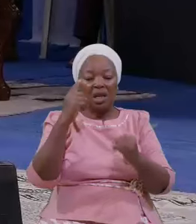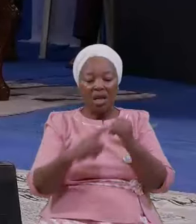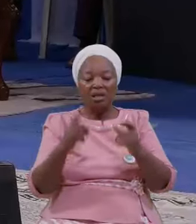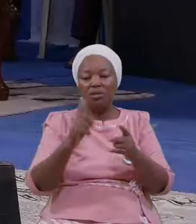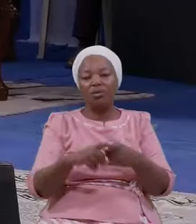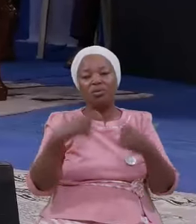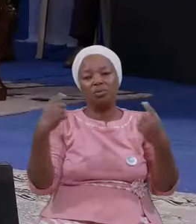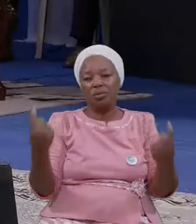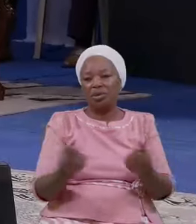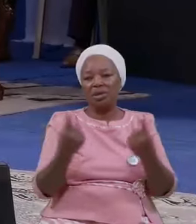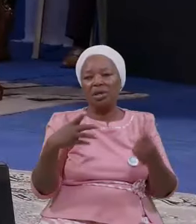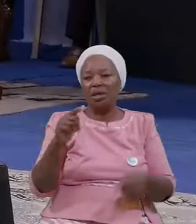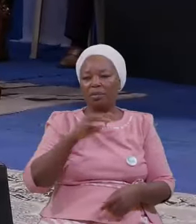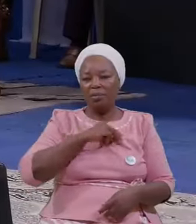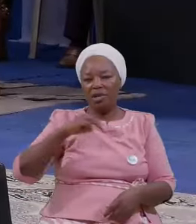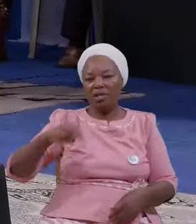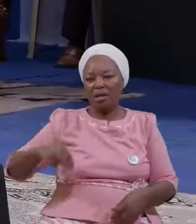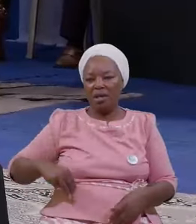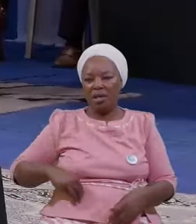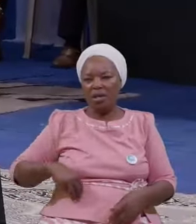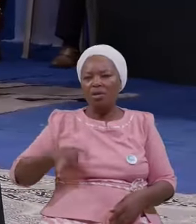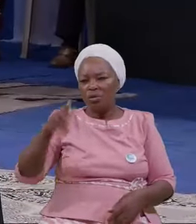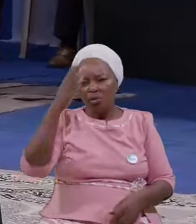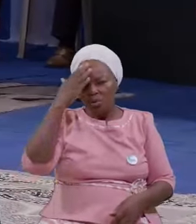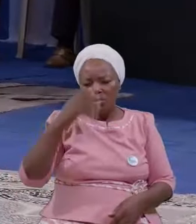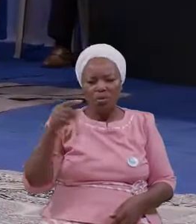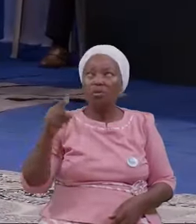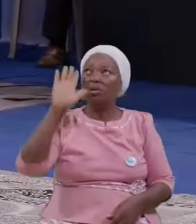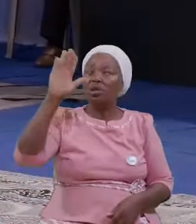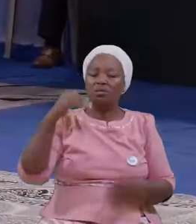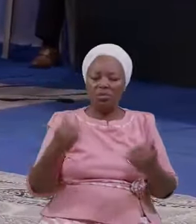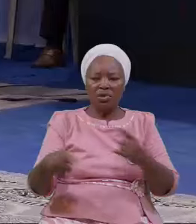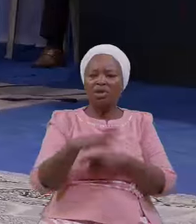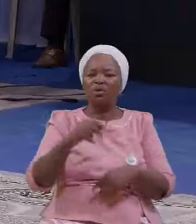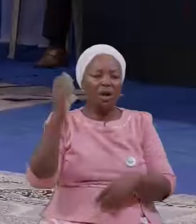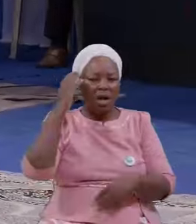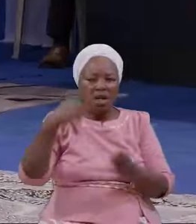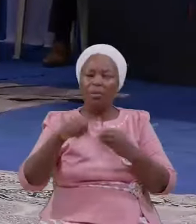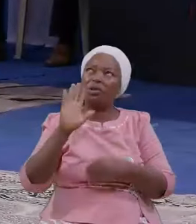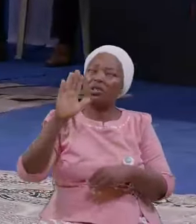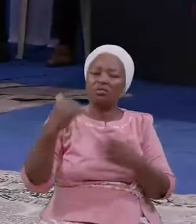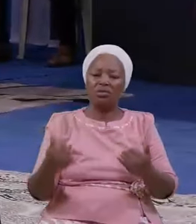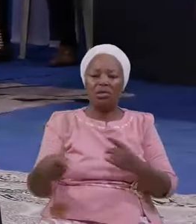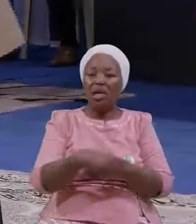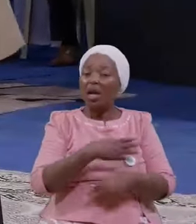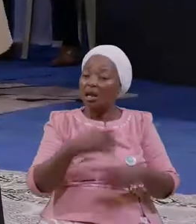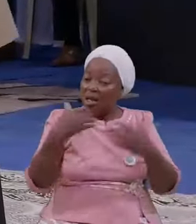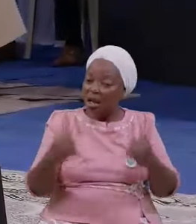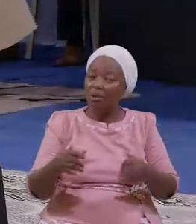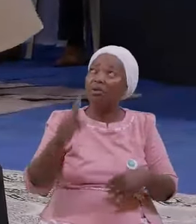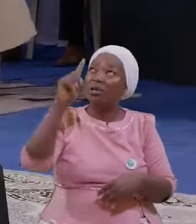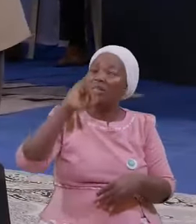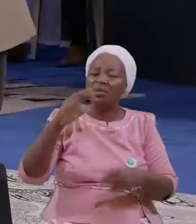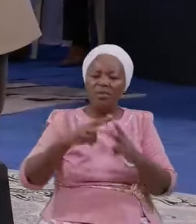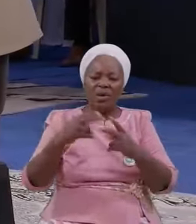Messiah. You know him today. You have heard about him today. Now he's very near. You open